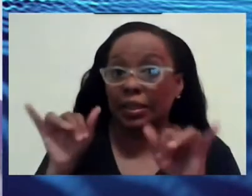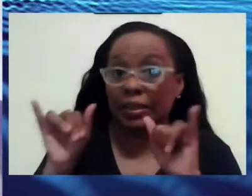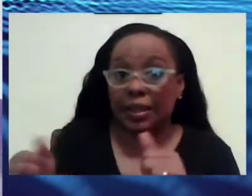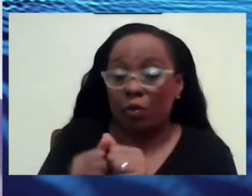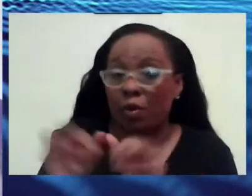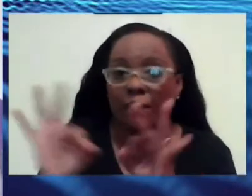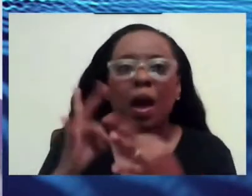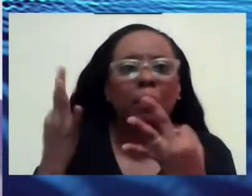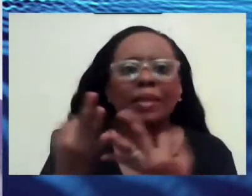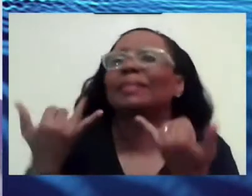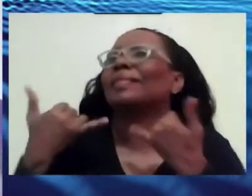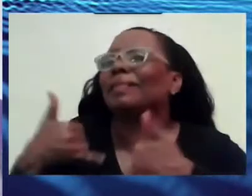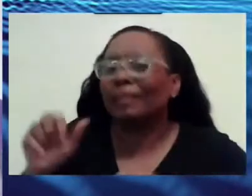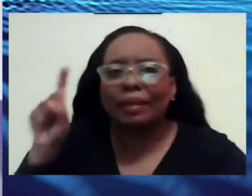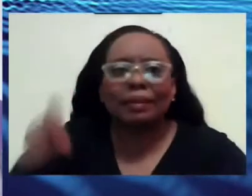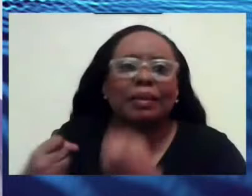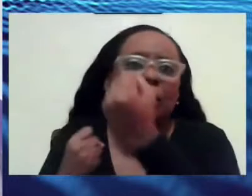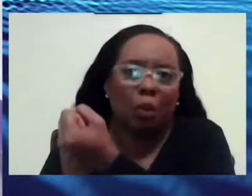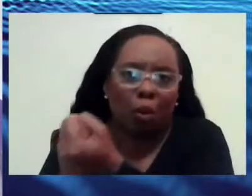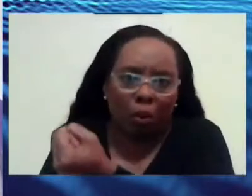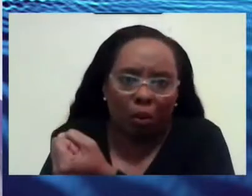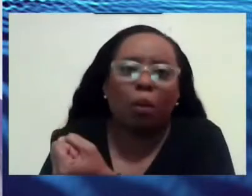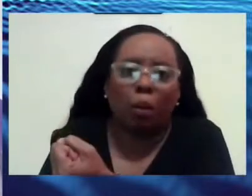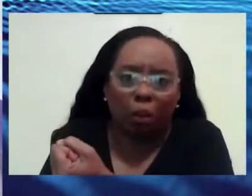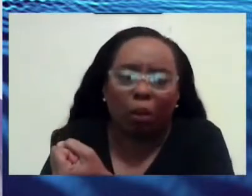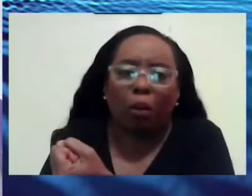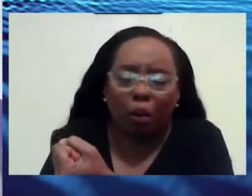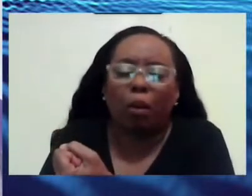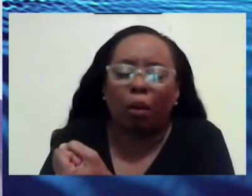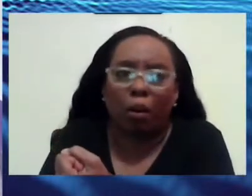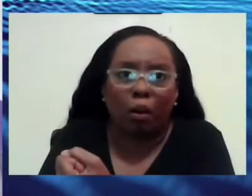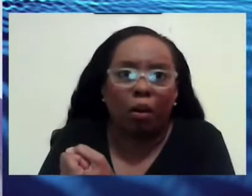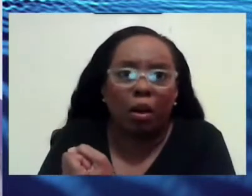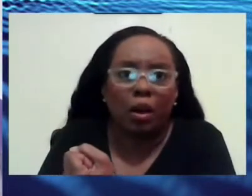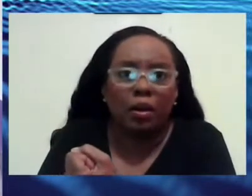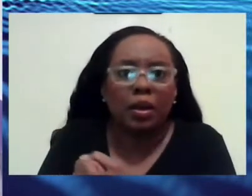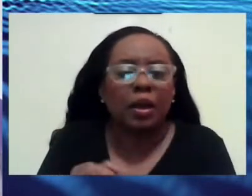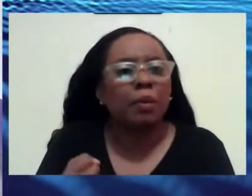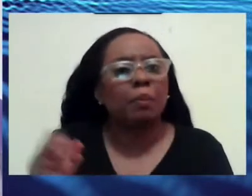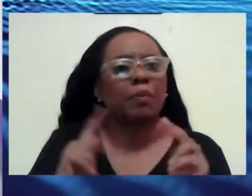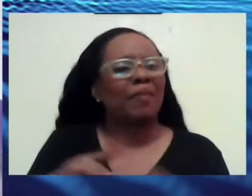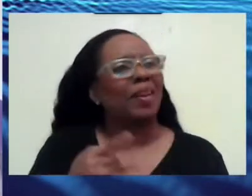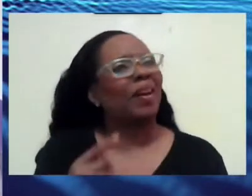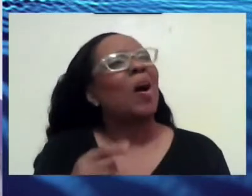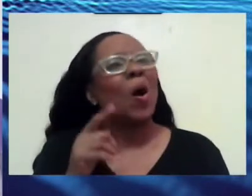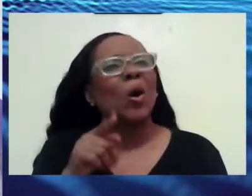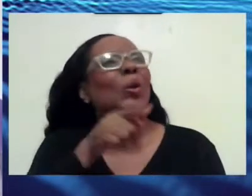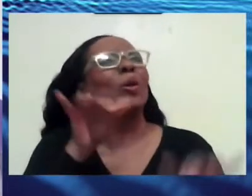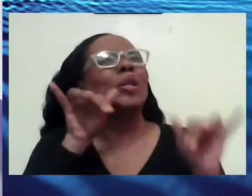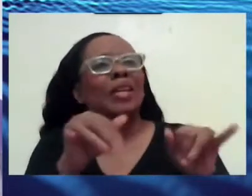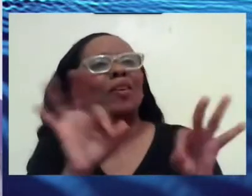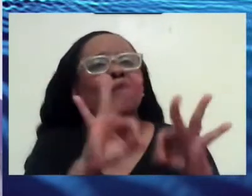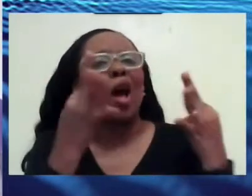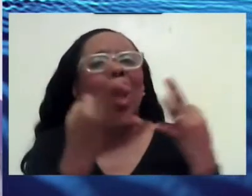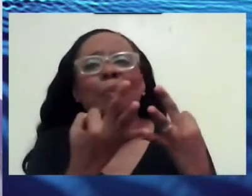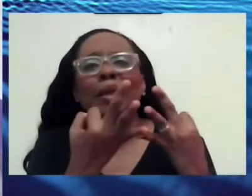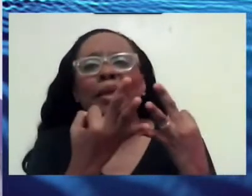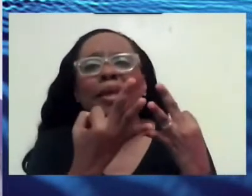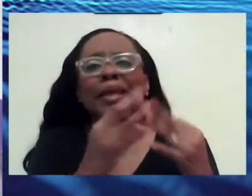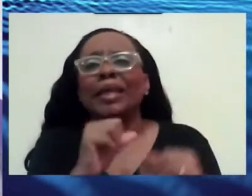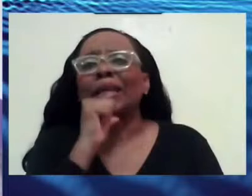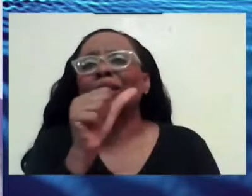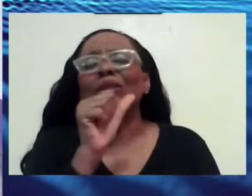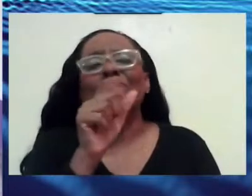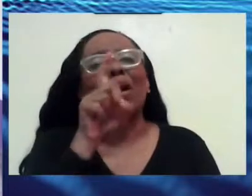fully recognizes the requirement to provide some support in that regard. So the coordination is really